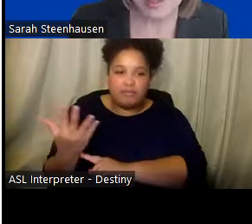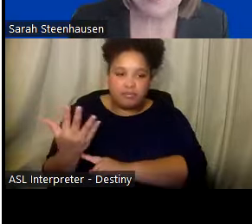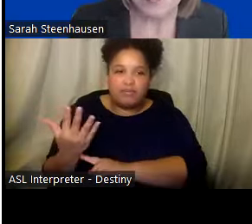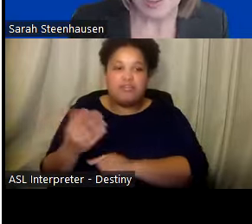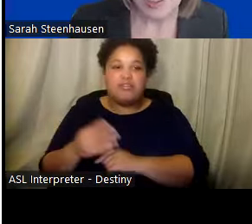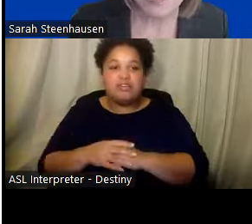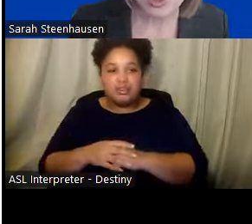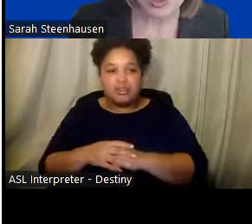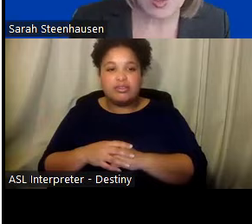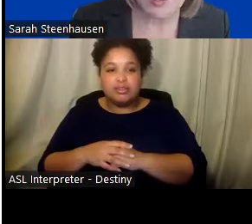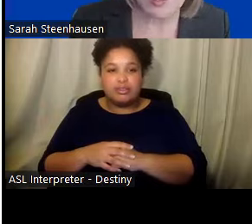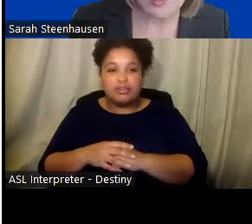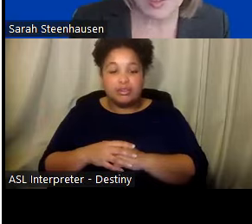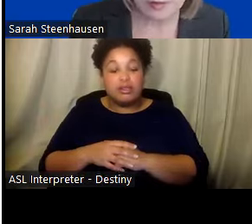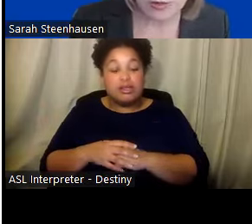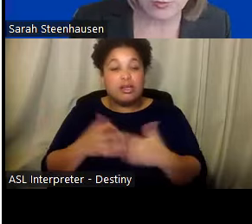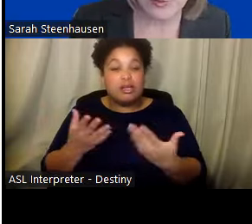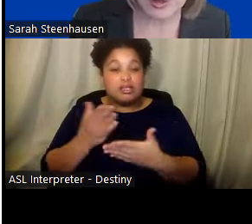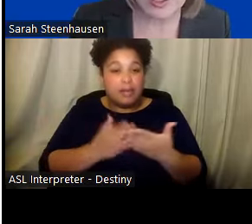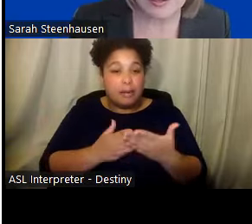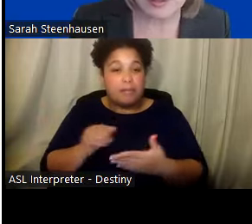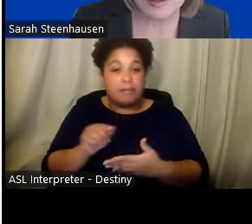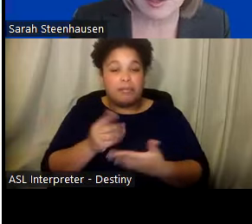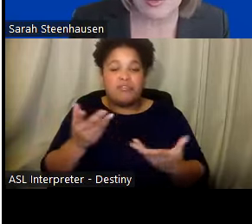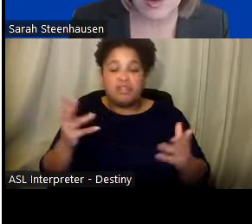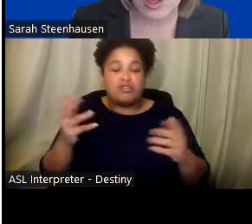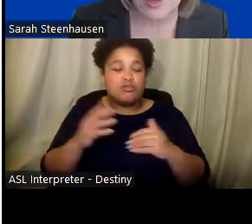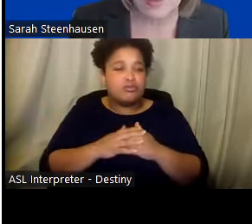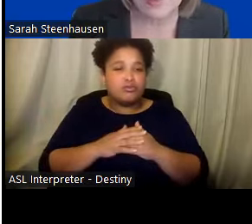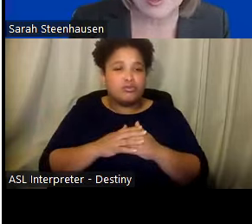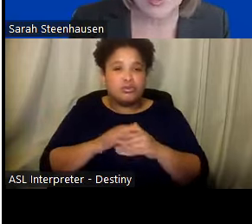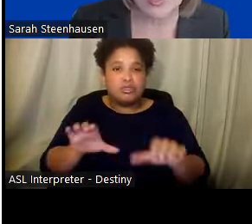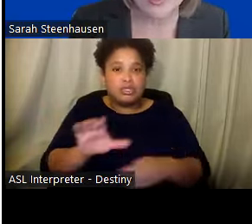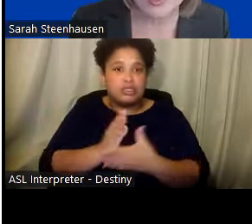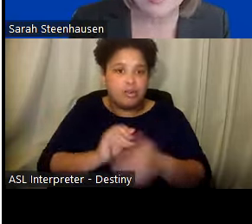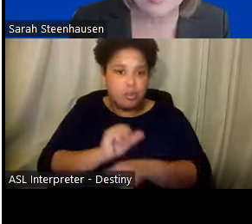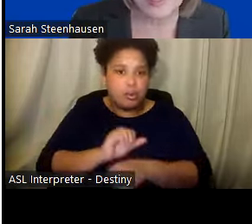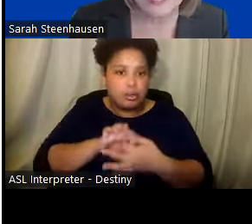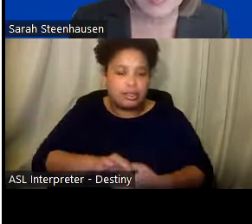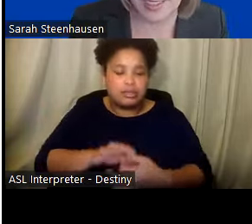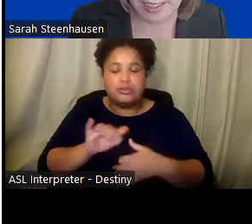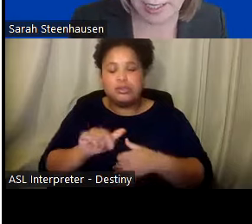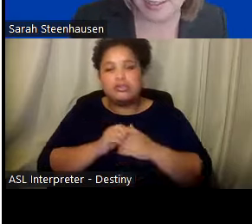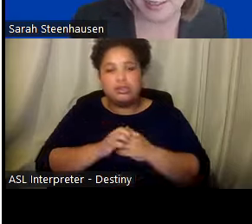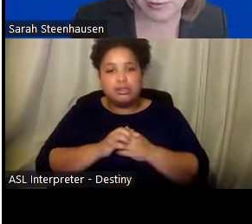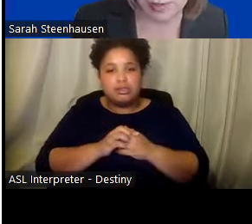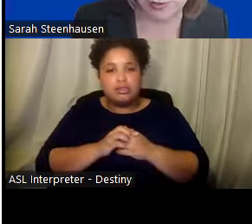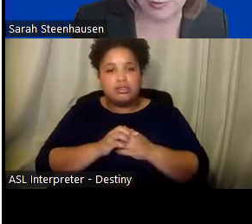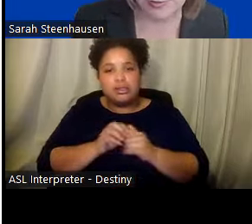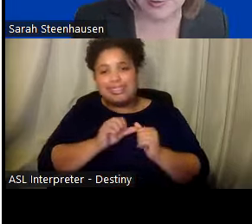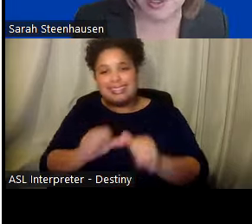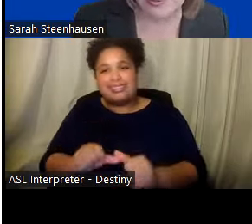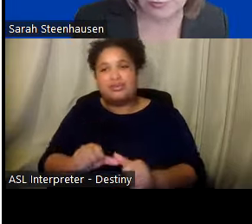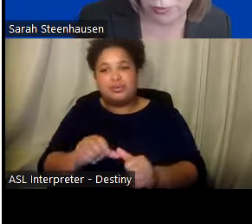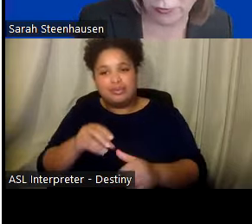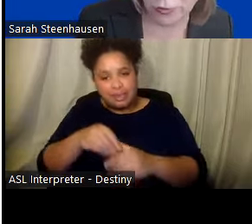of them have already, we've already done some of the work on them. And so they remain in the Master Plan